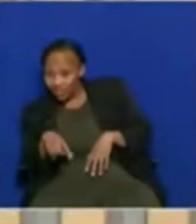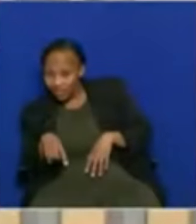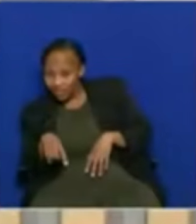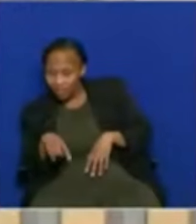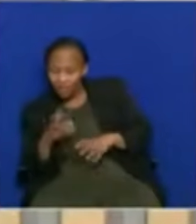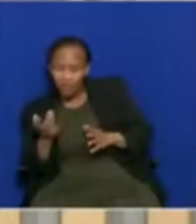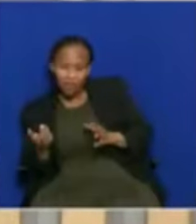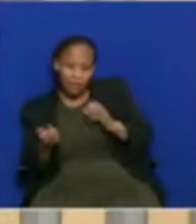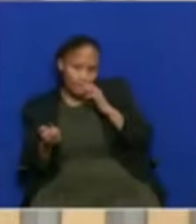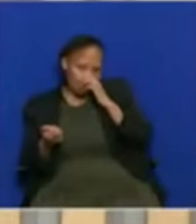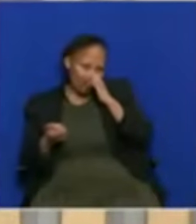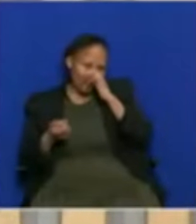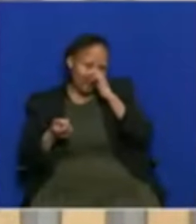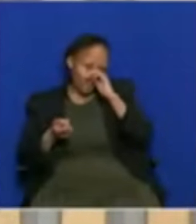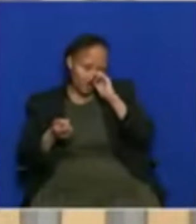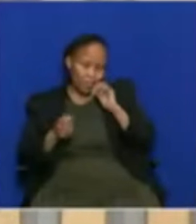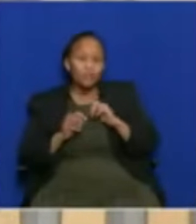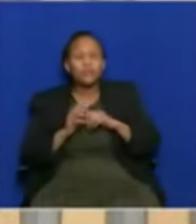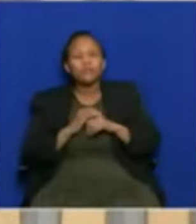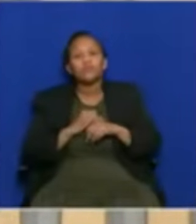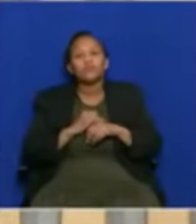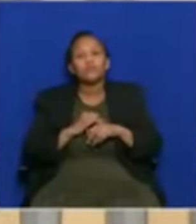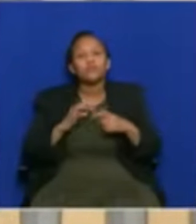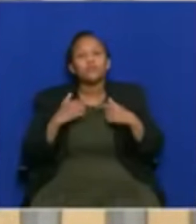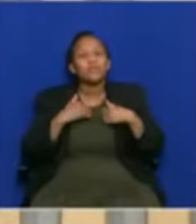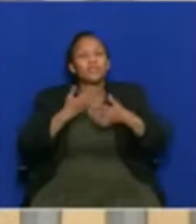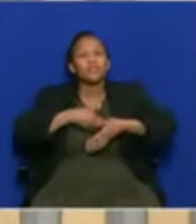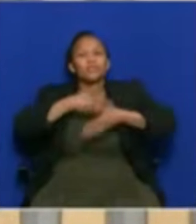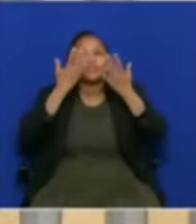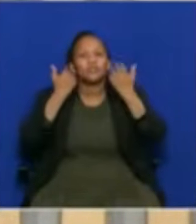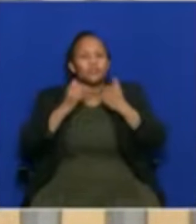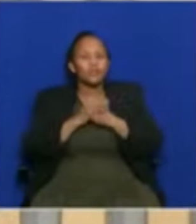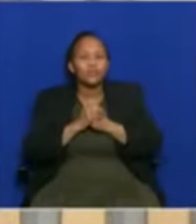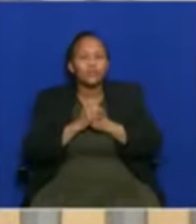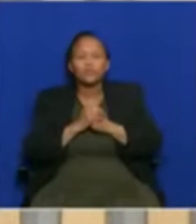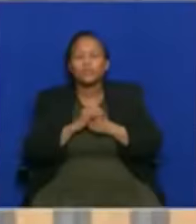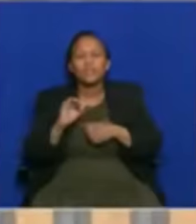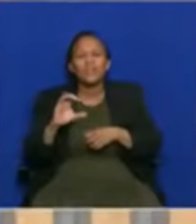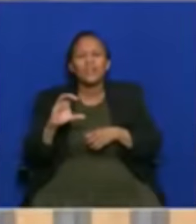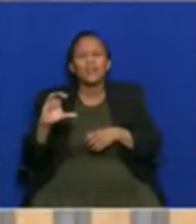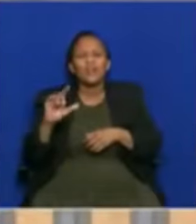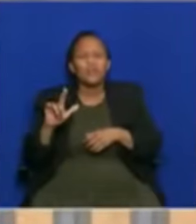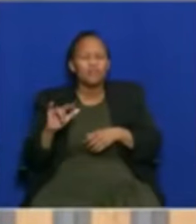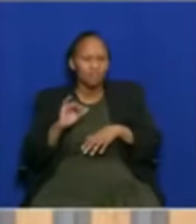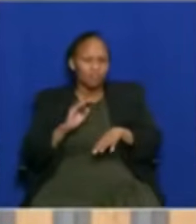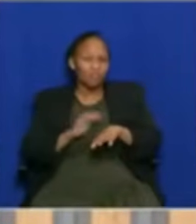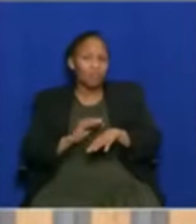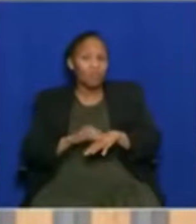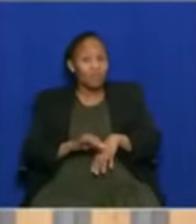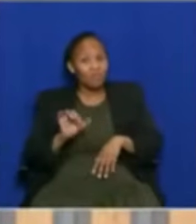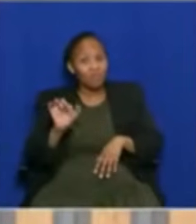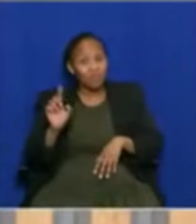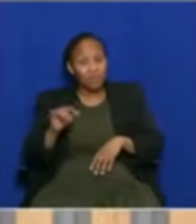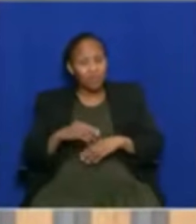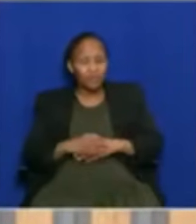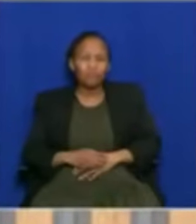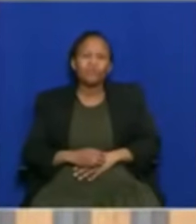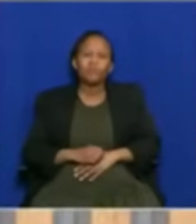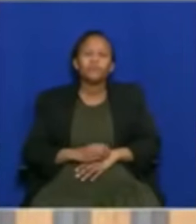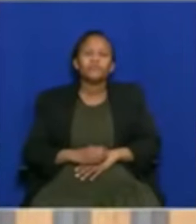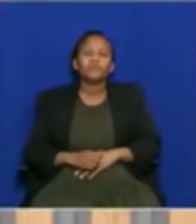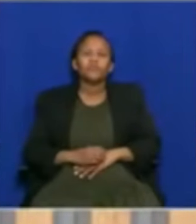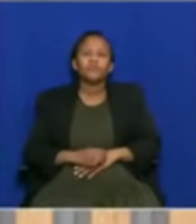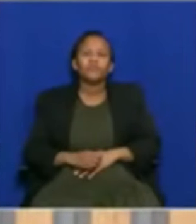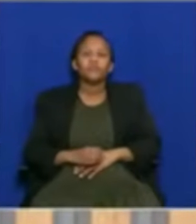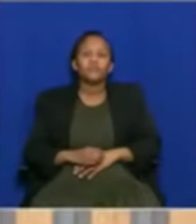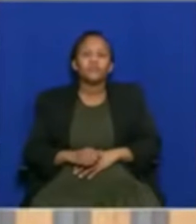I don't know. I don't know. You see, Colonel, your problem is this. You must know that the prosecutor is going to rely